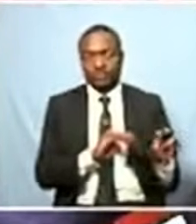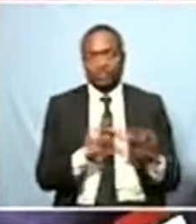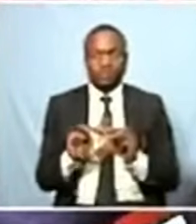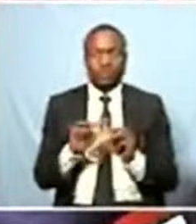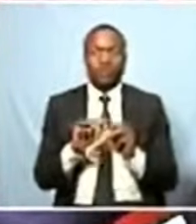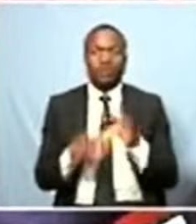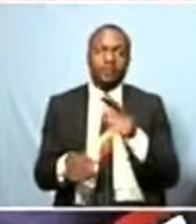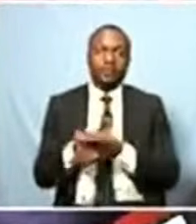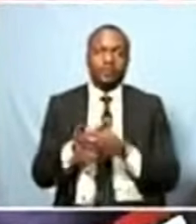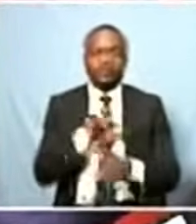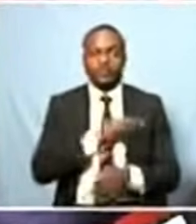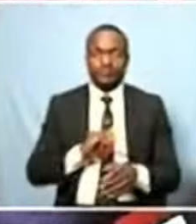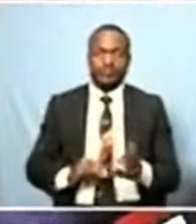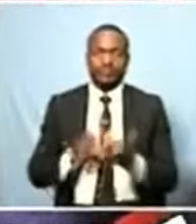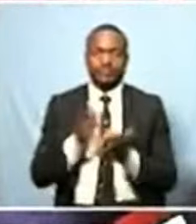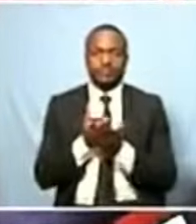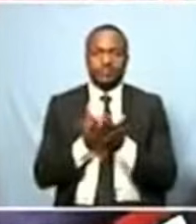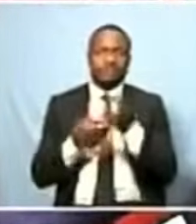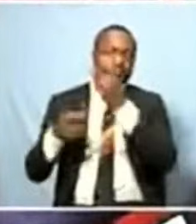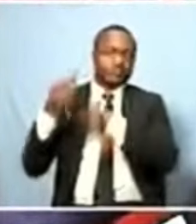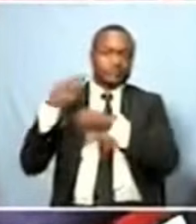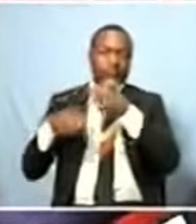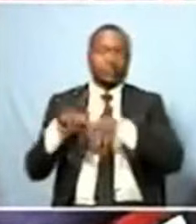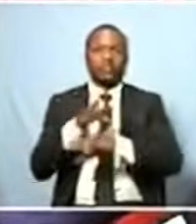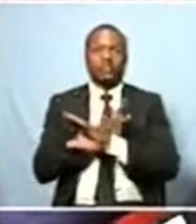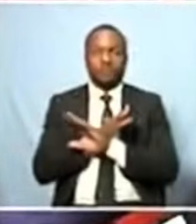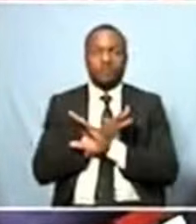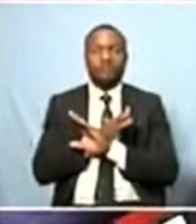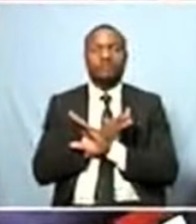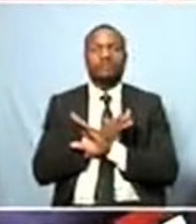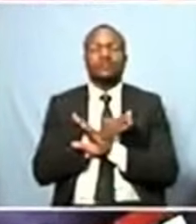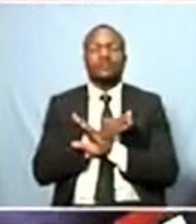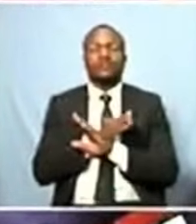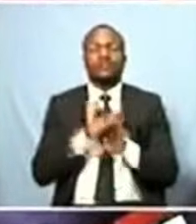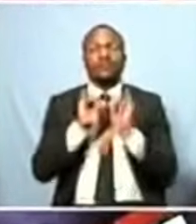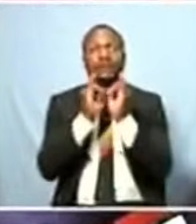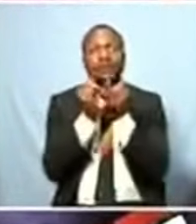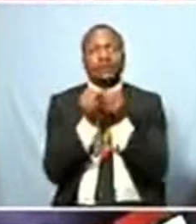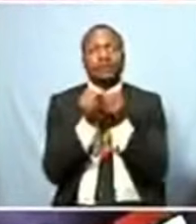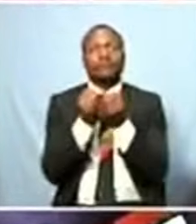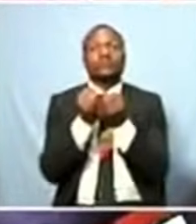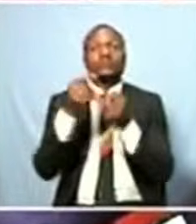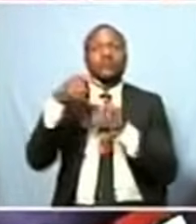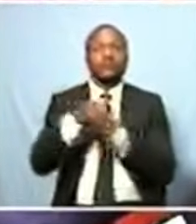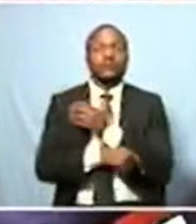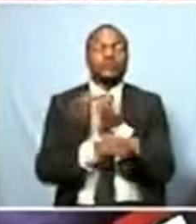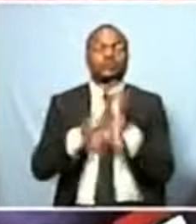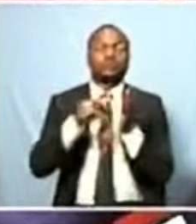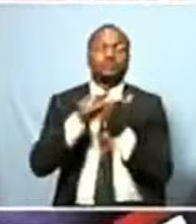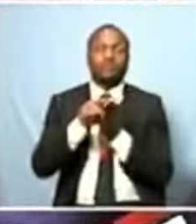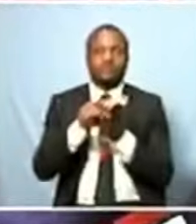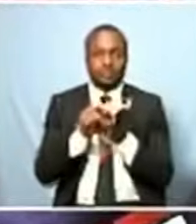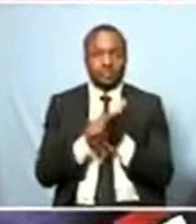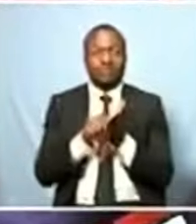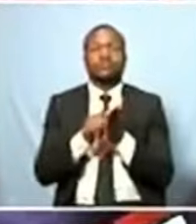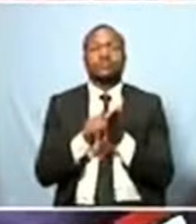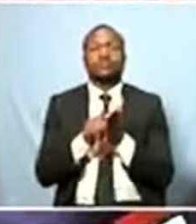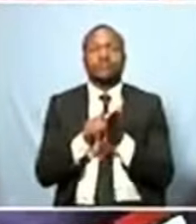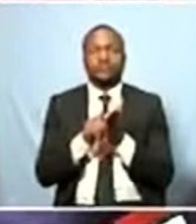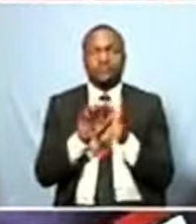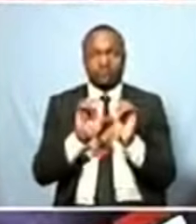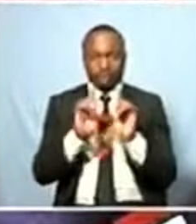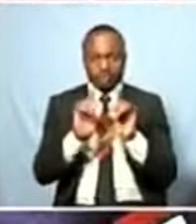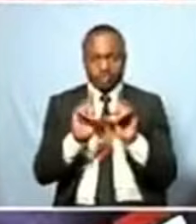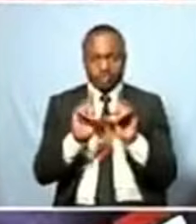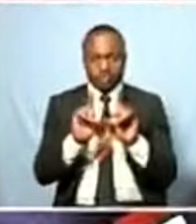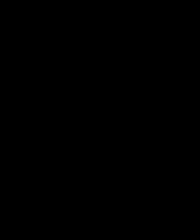motion titled Revise the Zambia Institute of Advanced Legal Education Examinations Yearly Rules, that this House urges the government